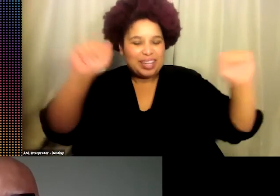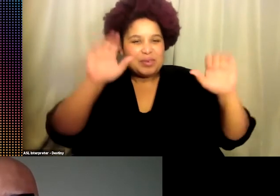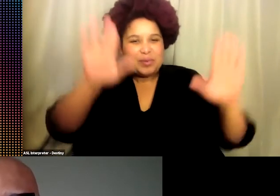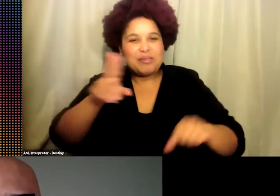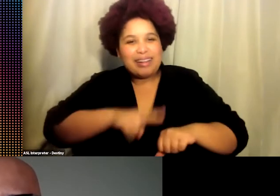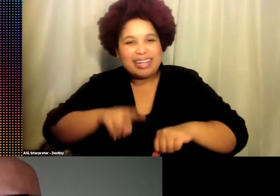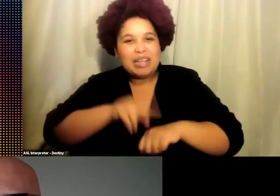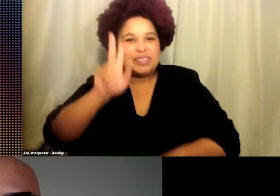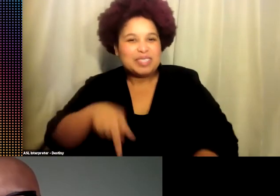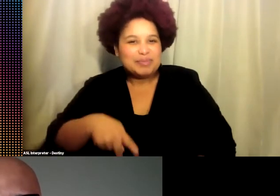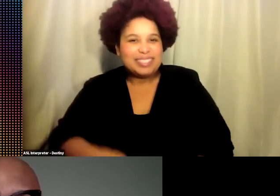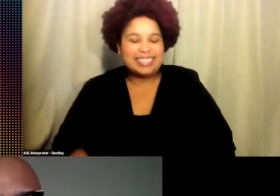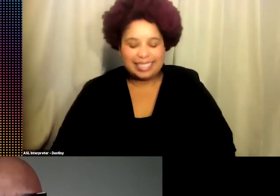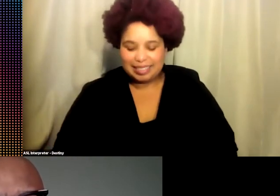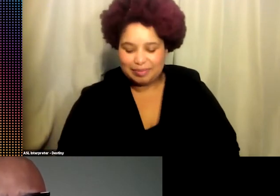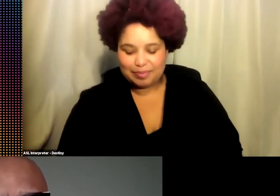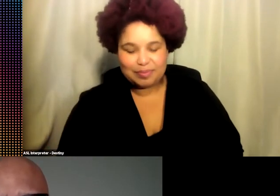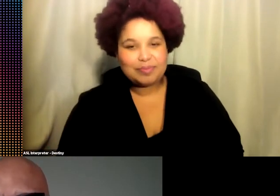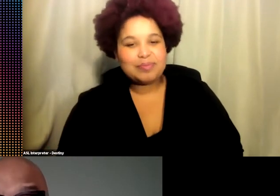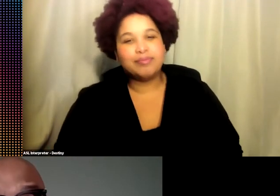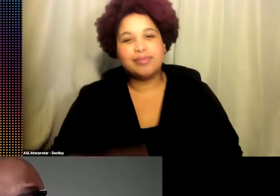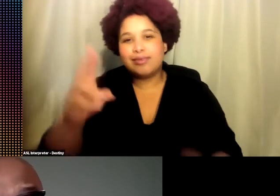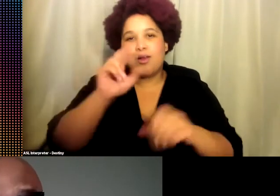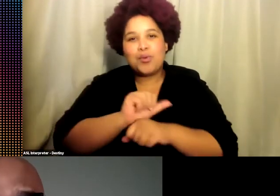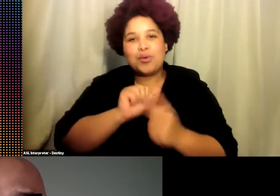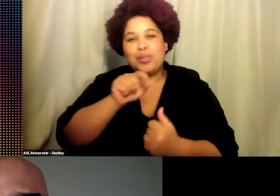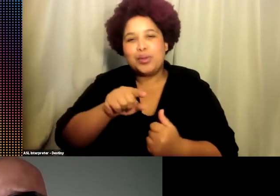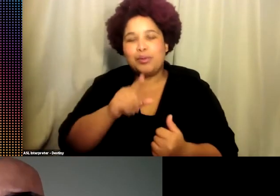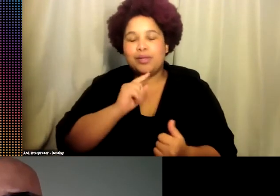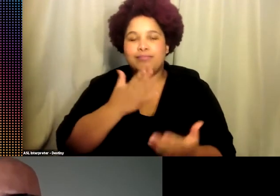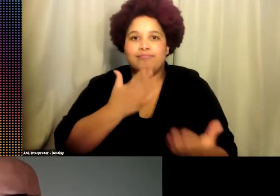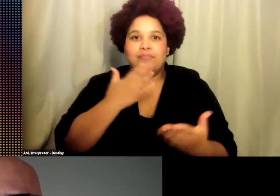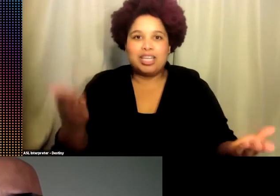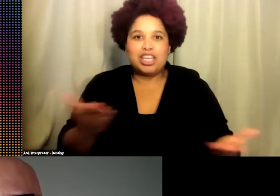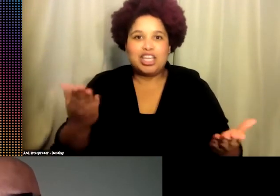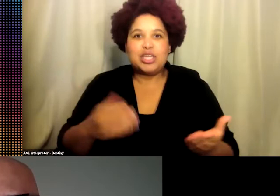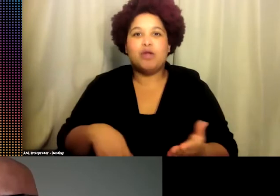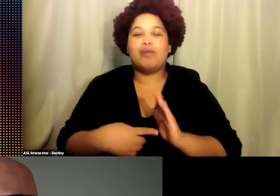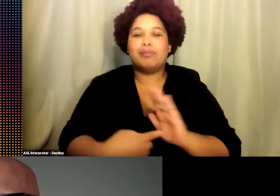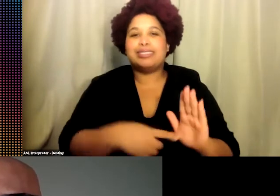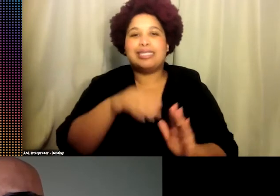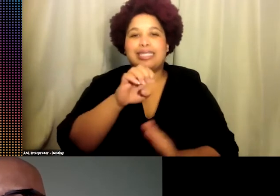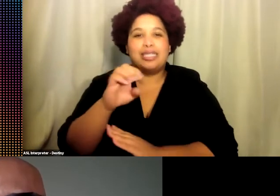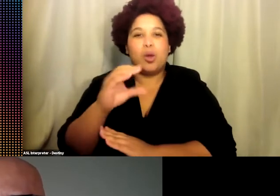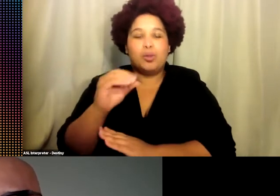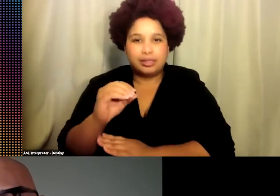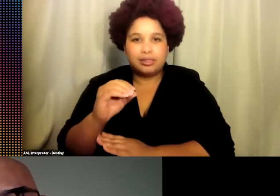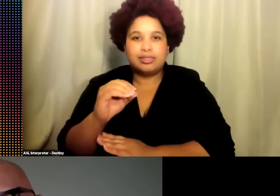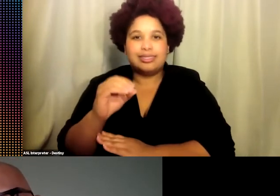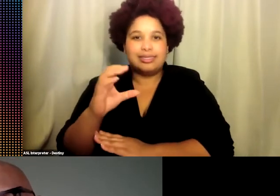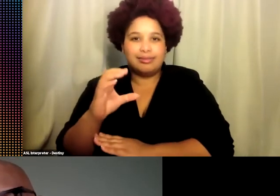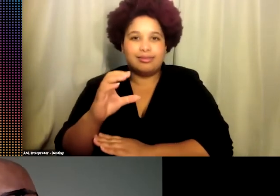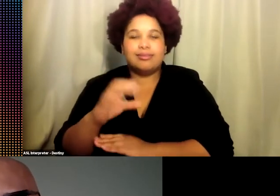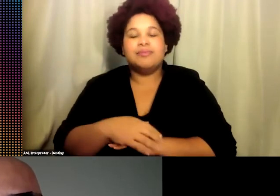national VP. It's an honor to work with you, and it's a pleasure to be here on behalf of the EEOC, whose work is all